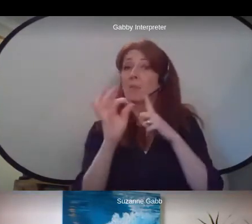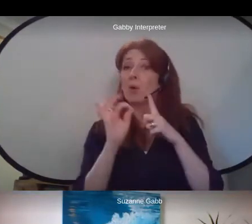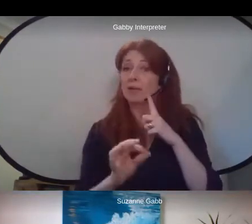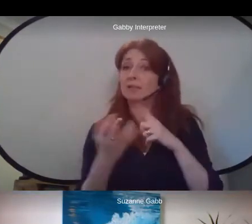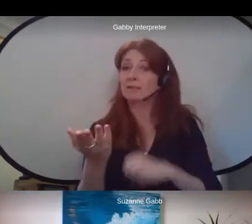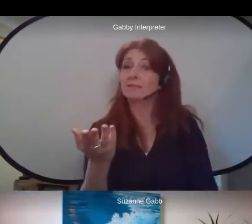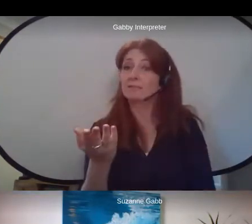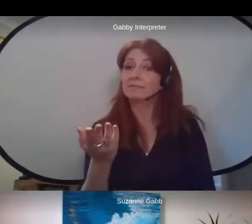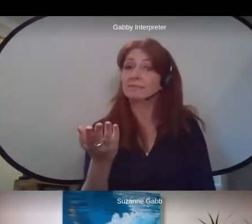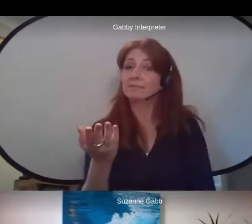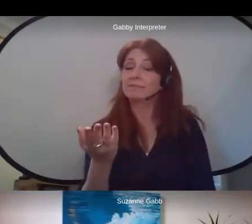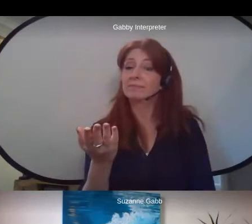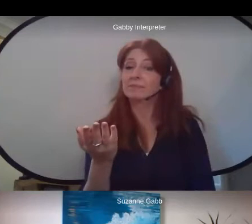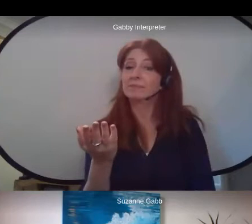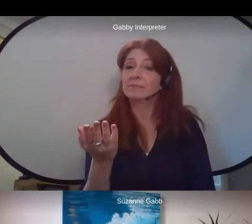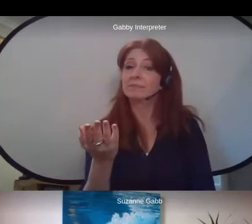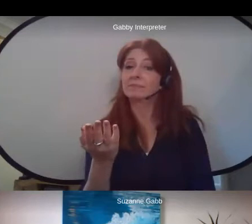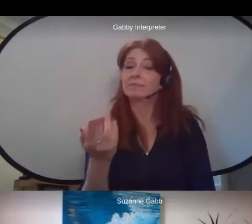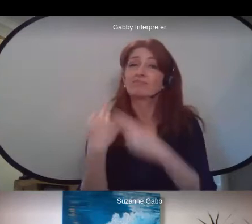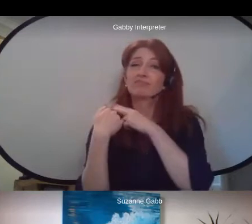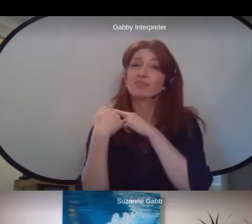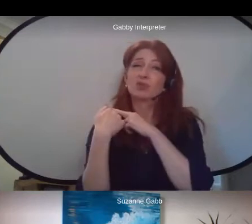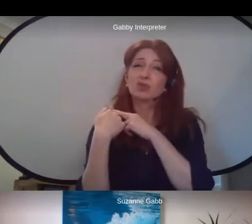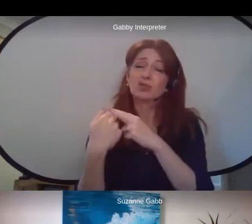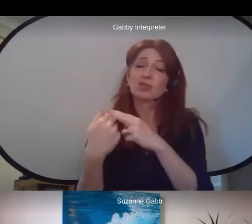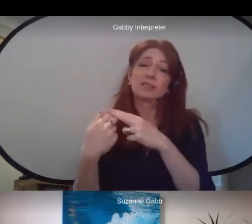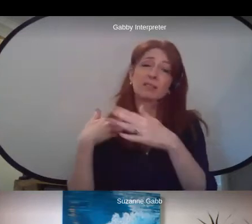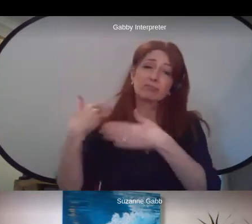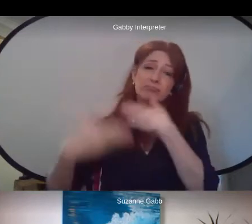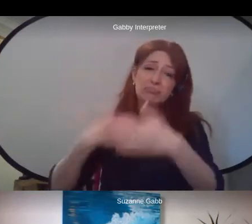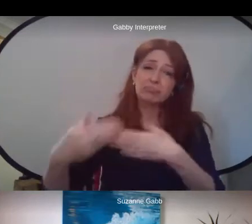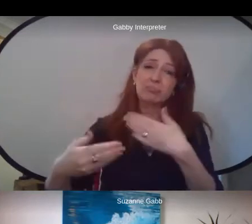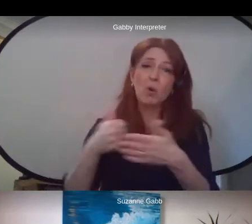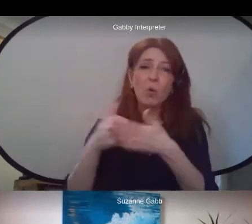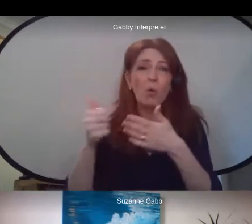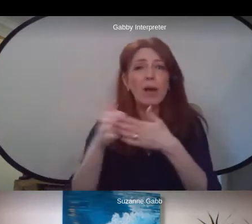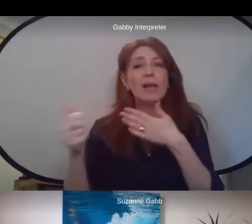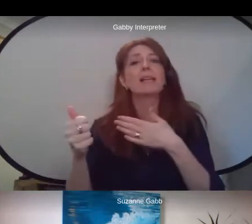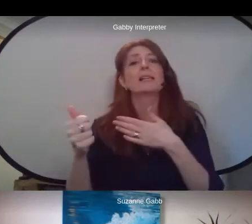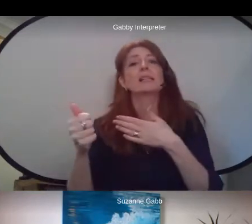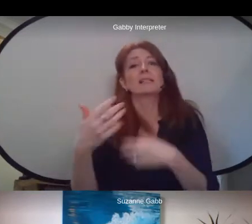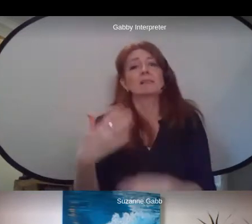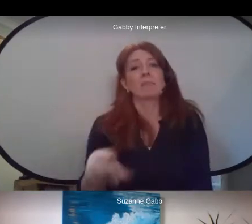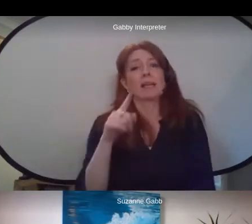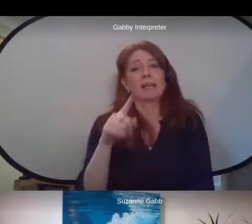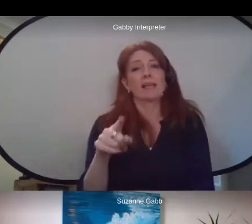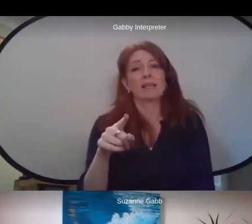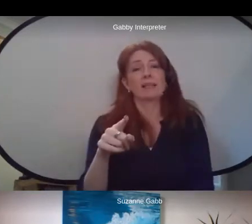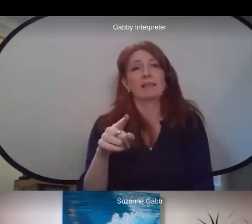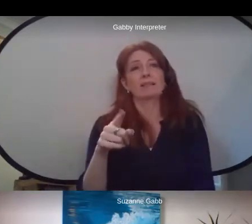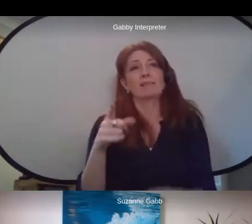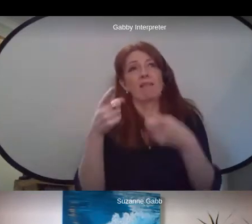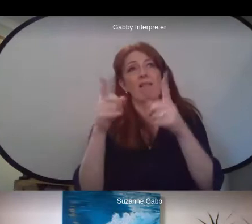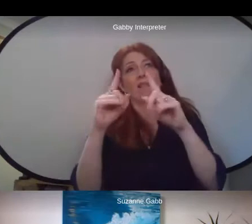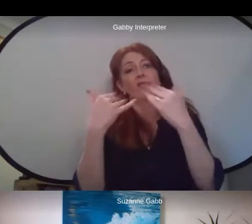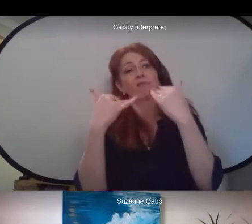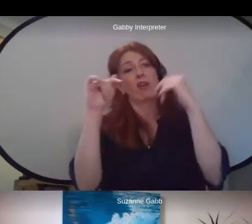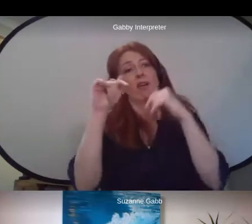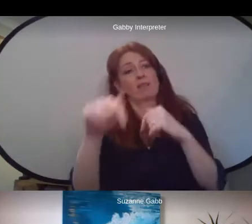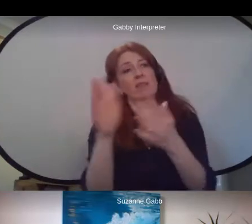that traditionally it's very much been sort of, you know, lead from the front and